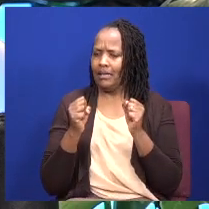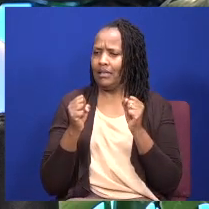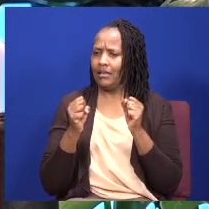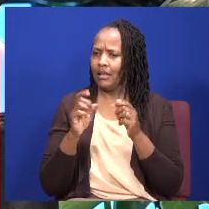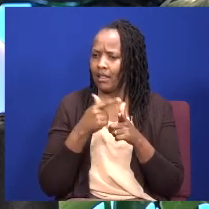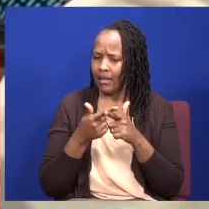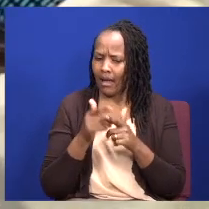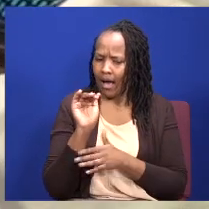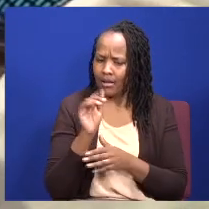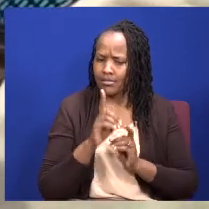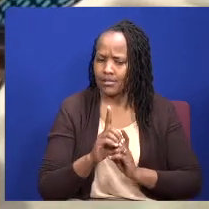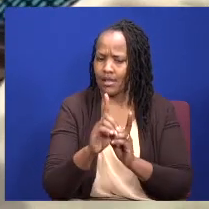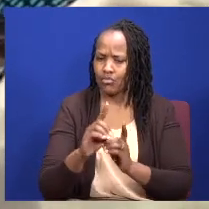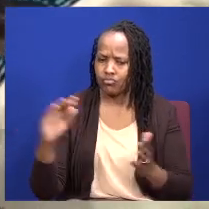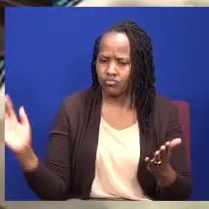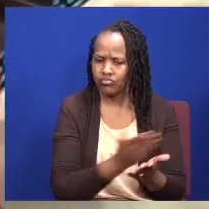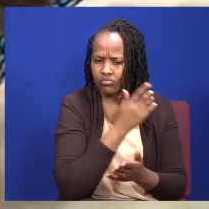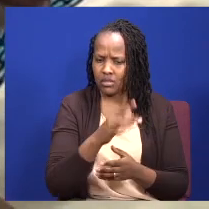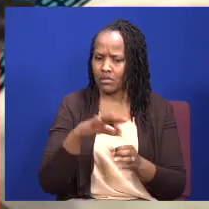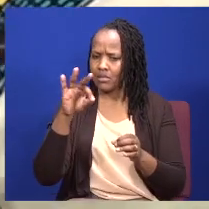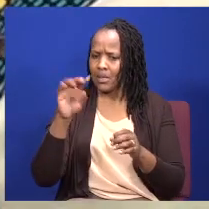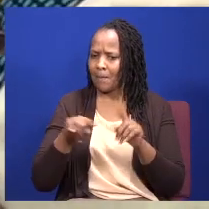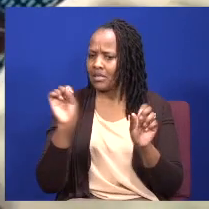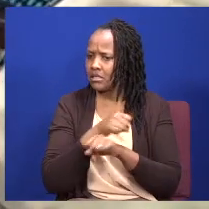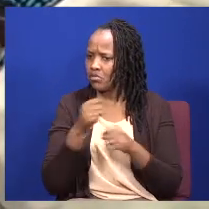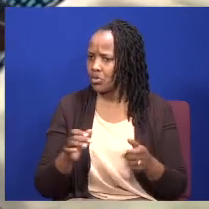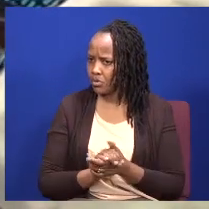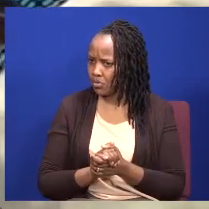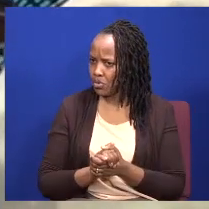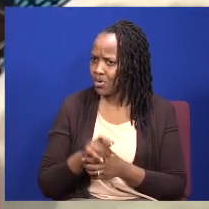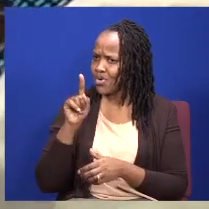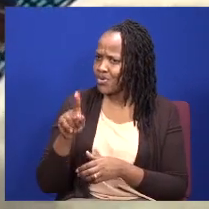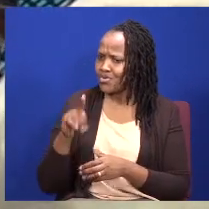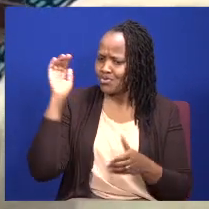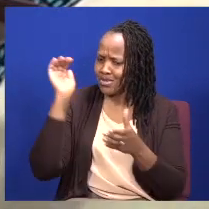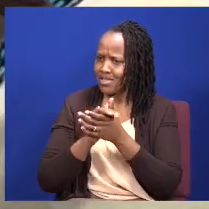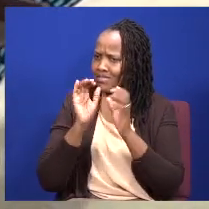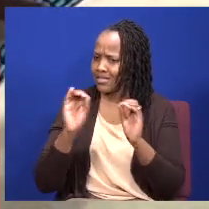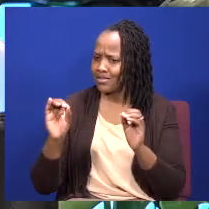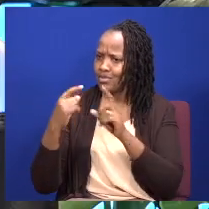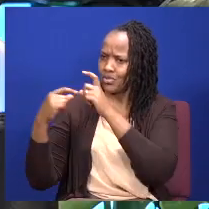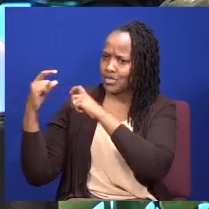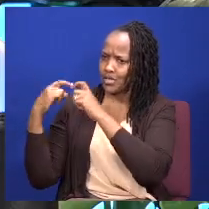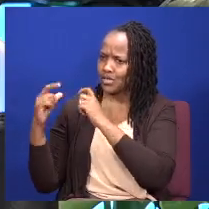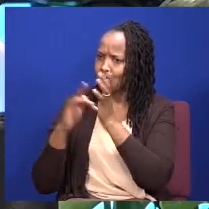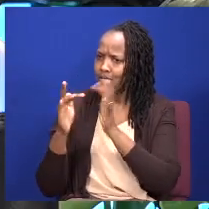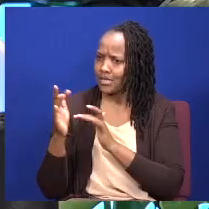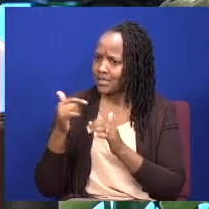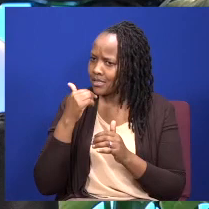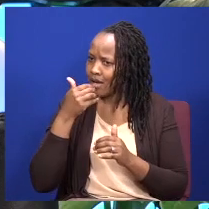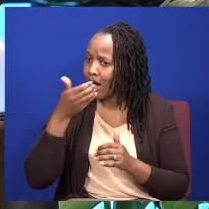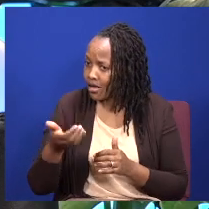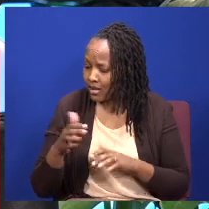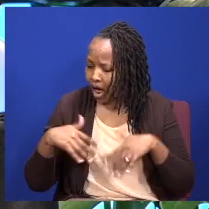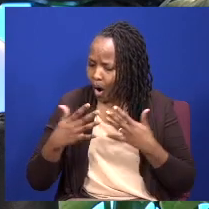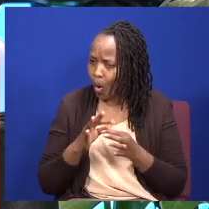your disciples to drive out the spirit, but they could not." "You unbelieving generation," Jesus replied, "how long shall